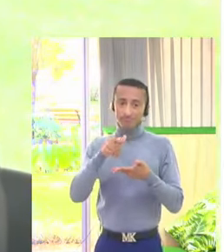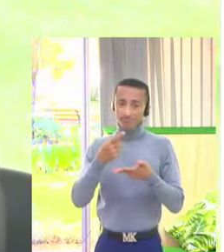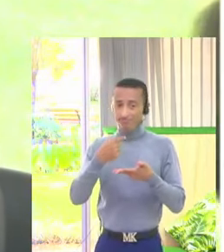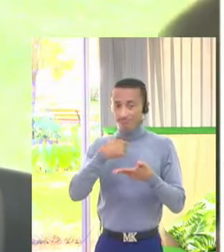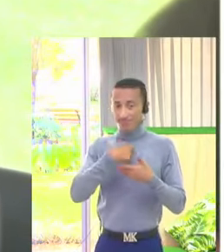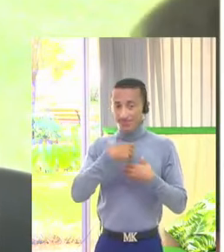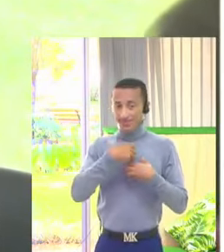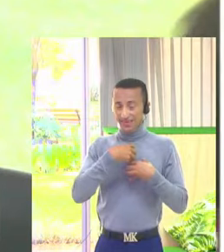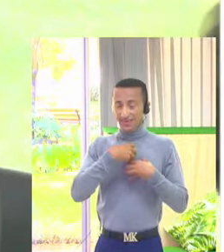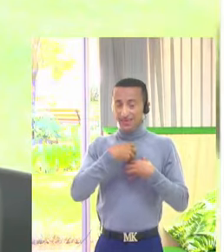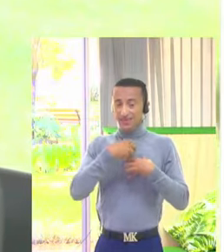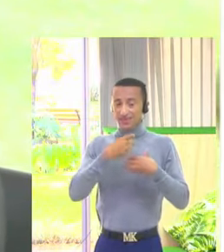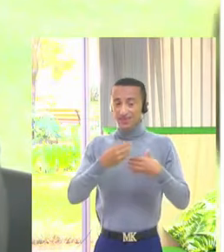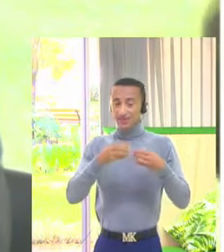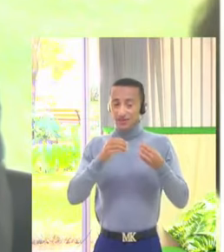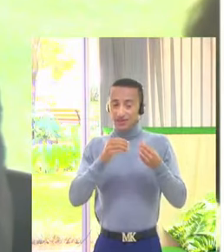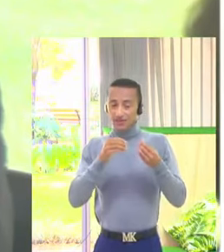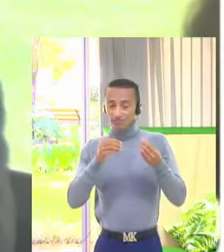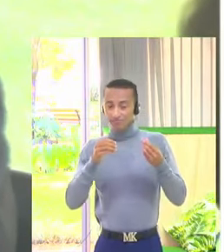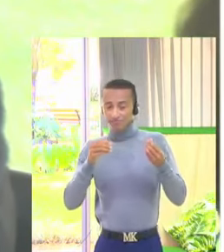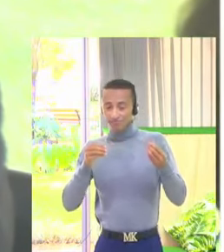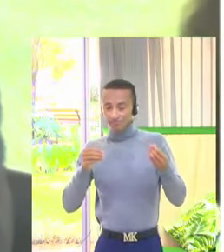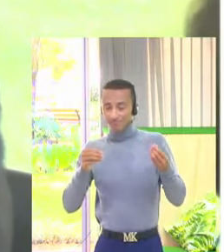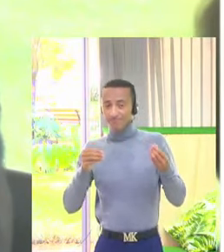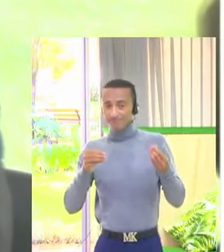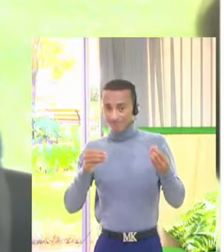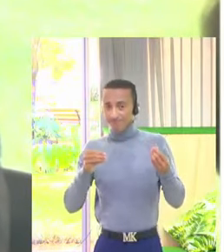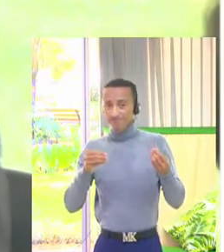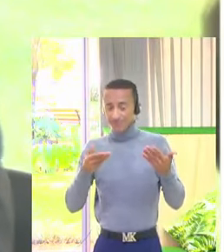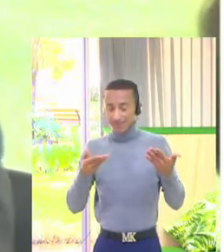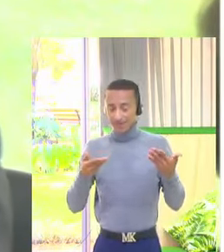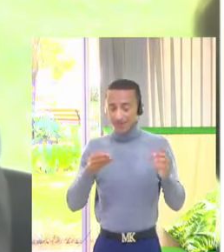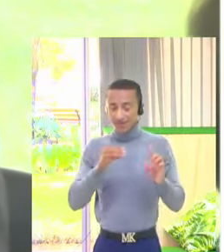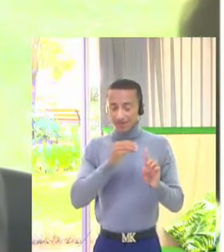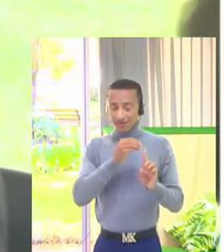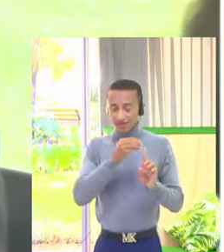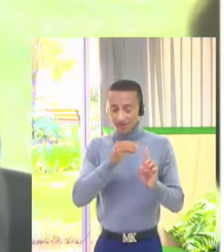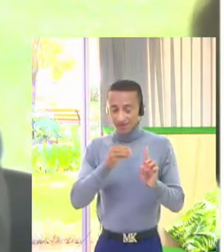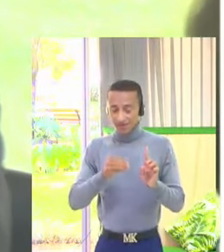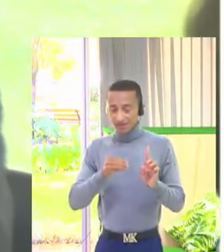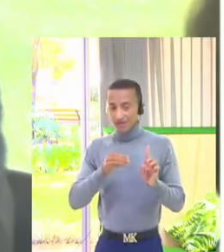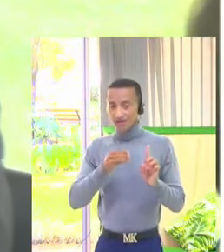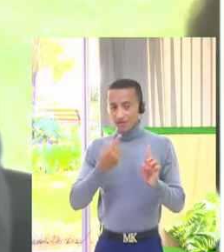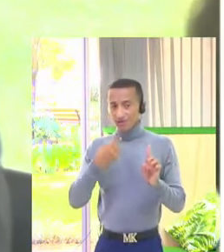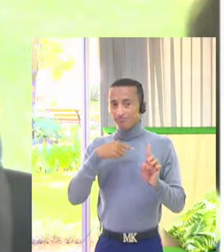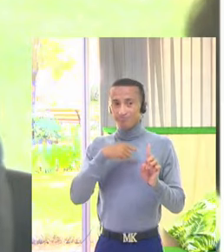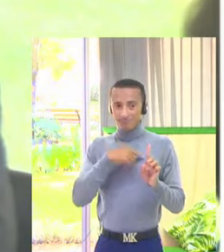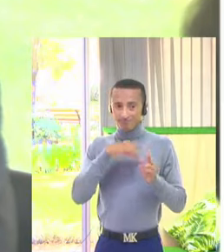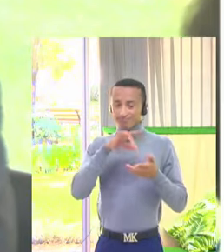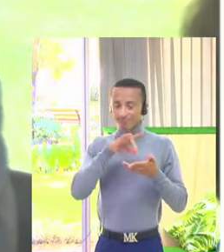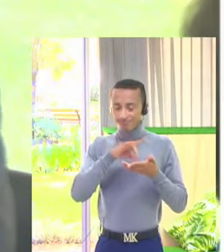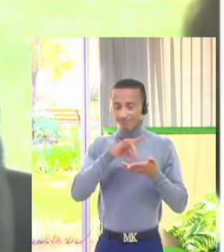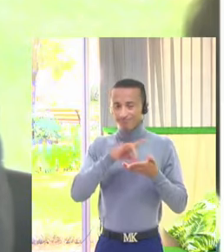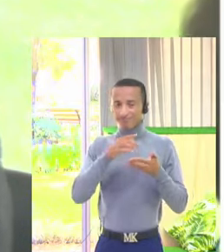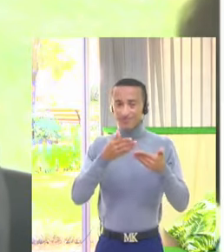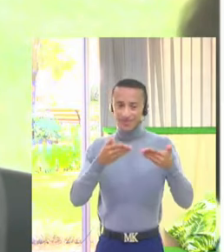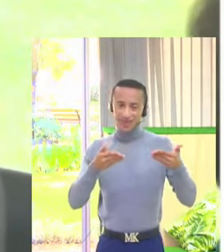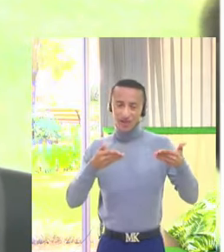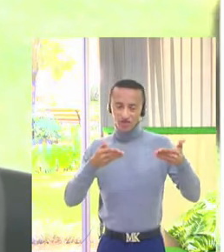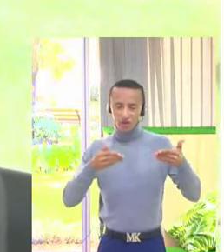that we had not paid sufficient attention to. We have greater geopolitical frictions between Russia and Europe and